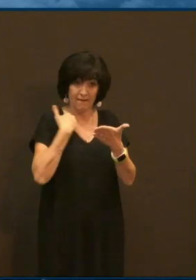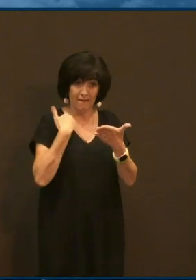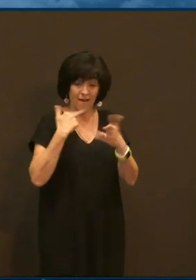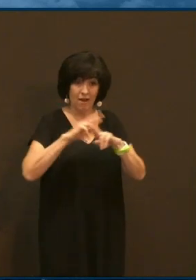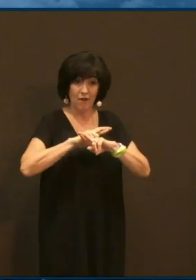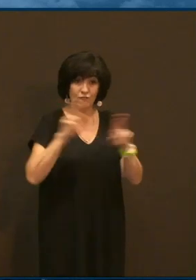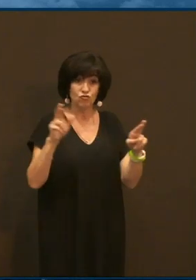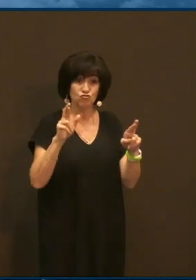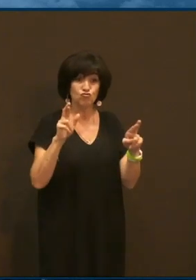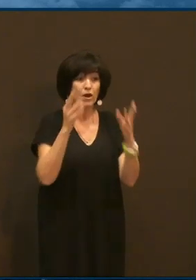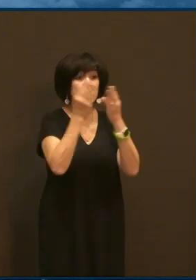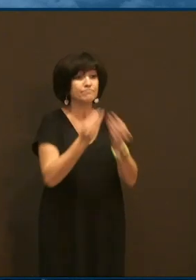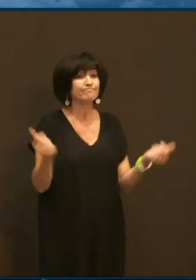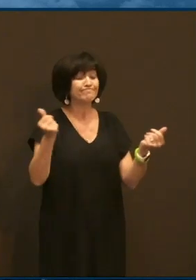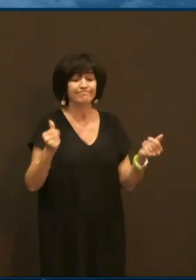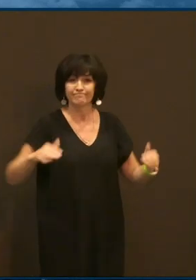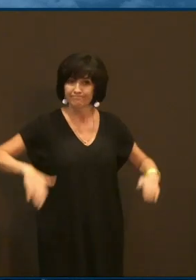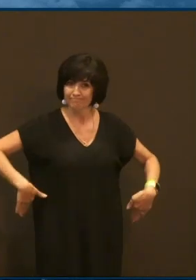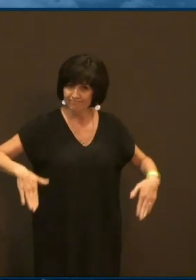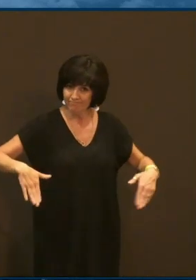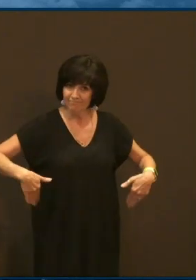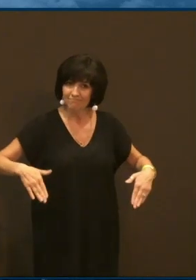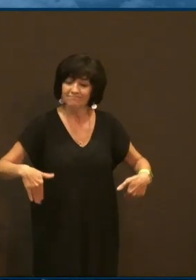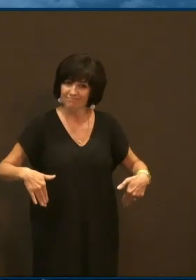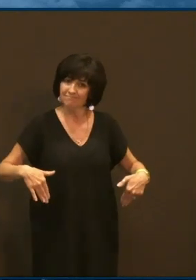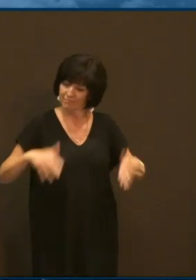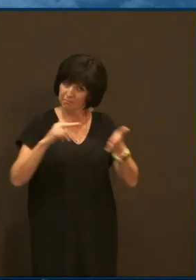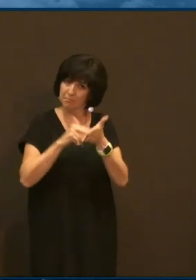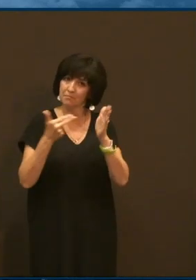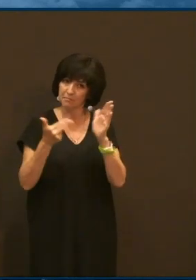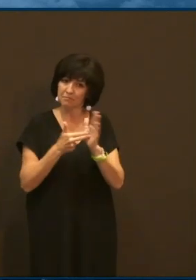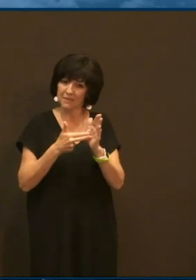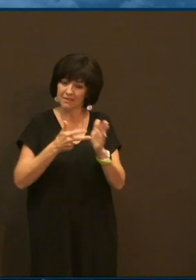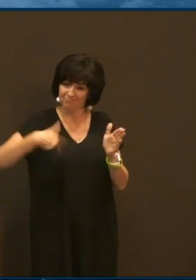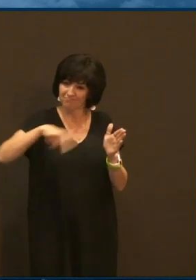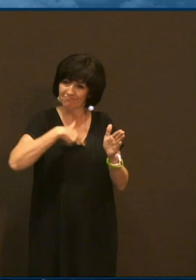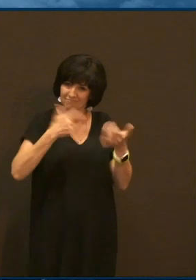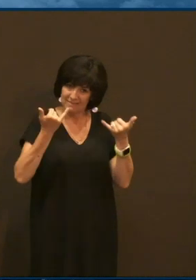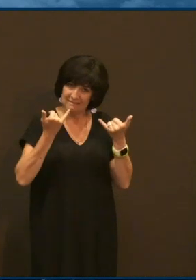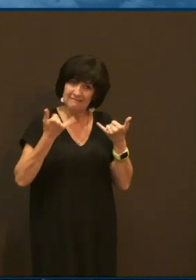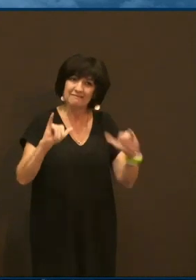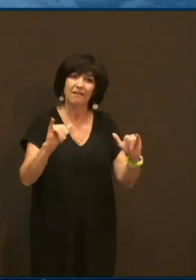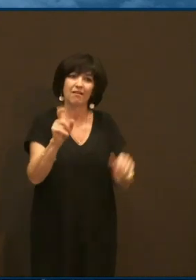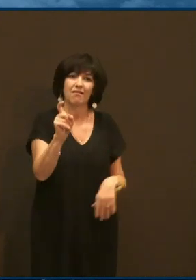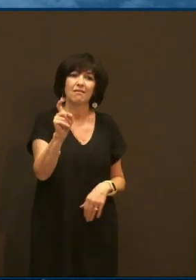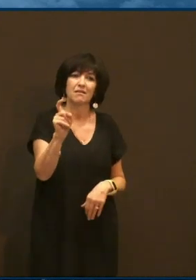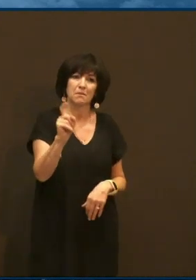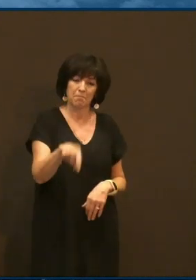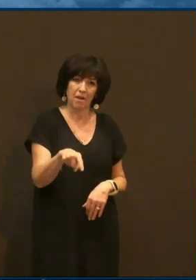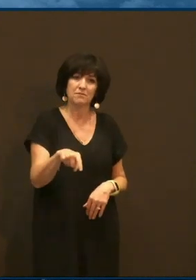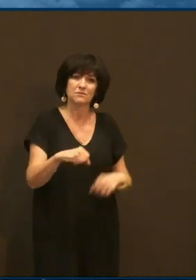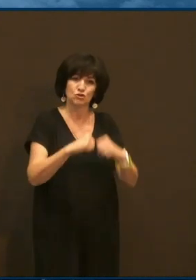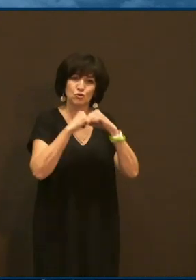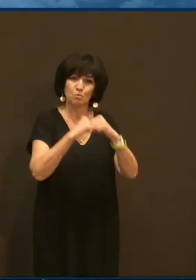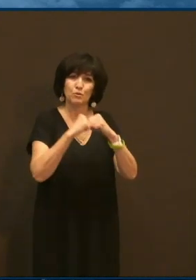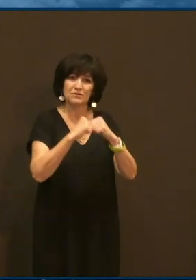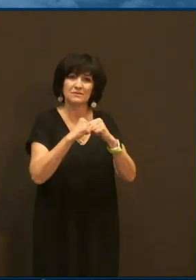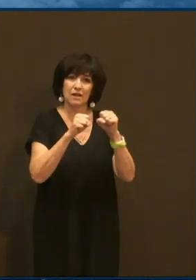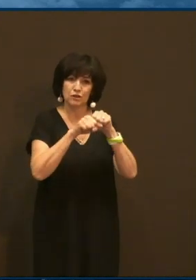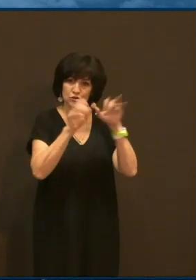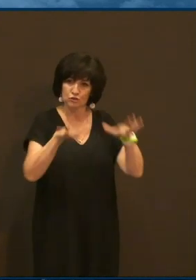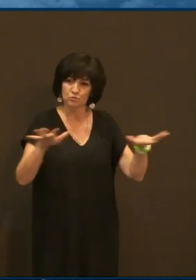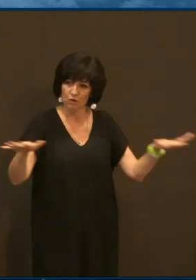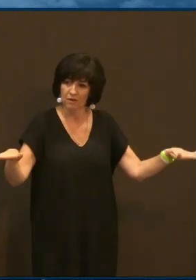and so we need to do everything we can to protect the spread. And